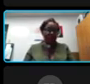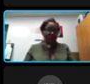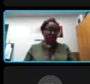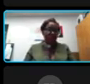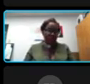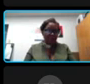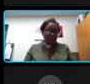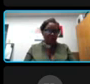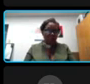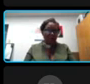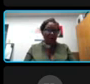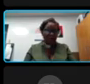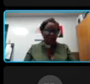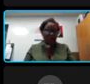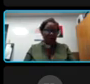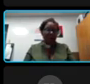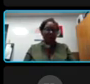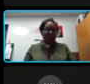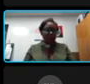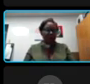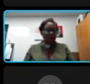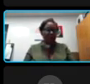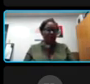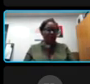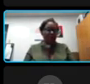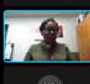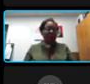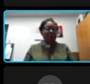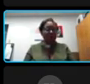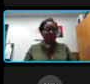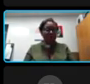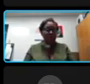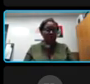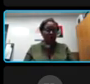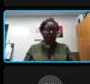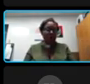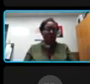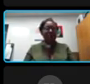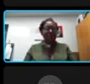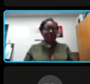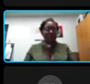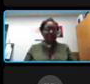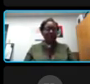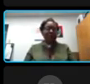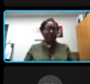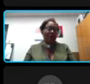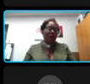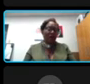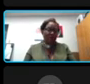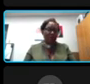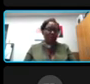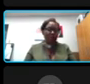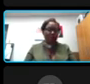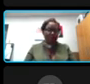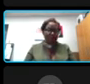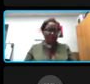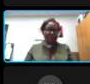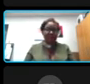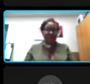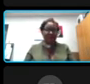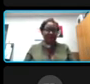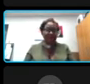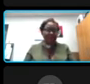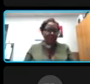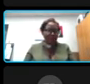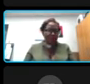folks that are, if you're unable to upload, we strongly encourage you to give your schools a call so that we can be aware of